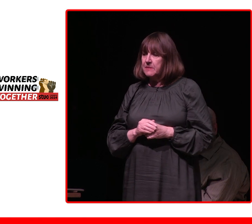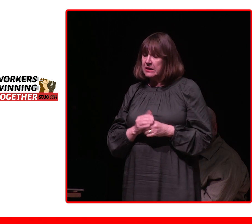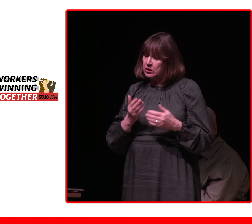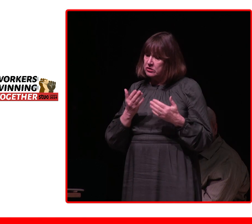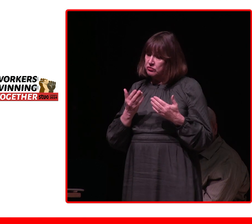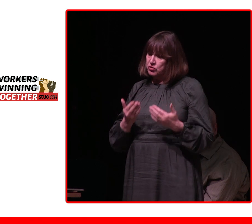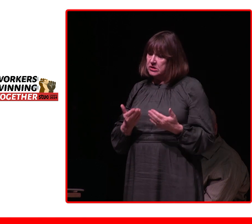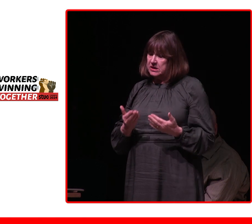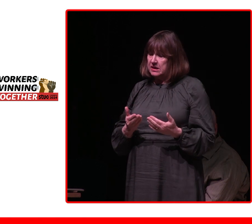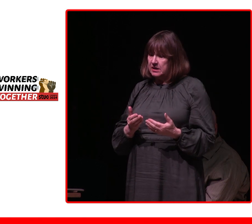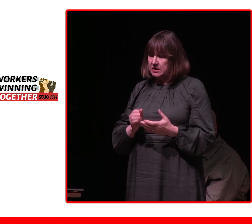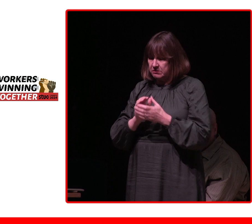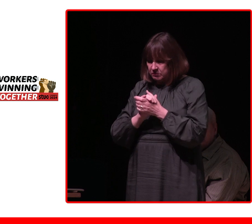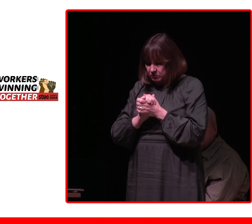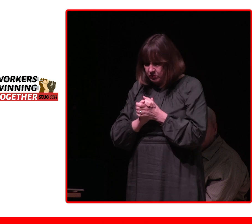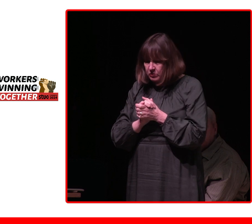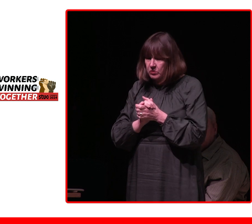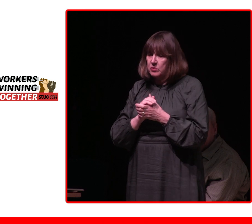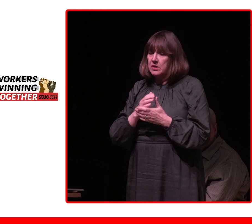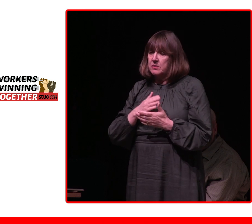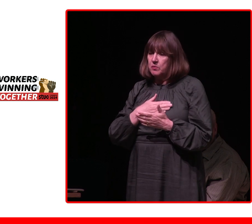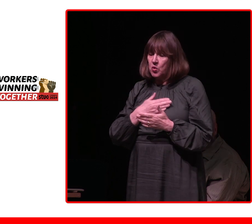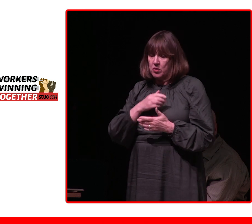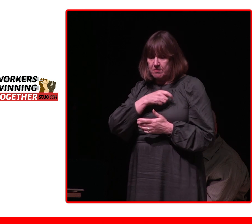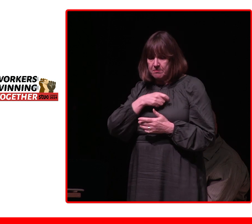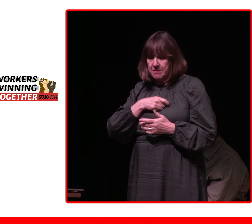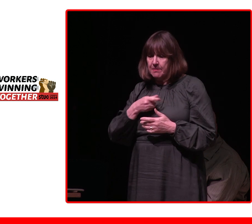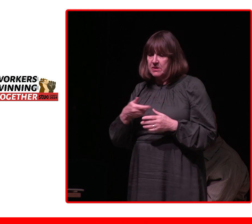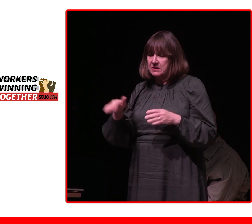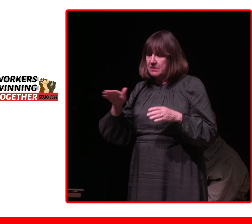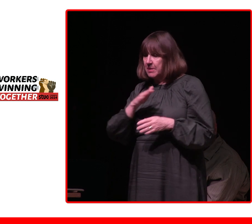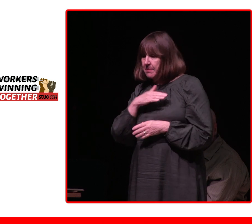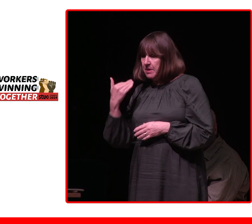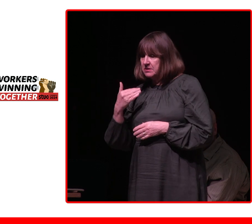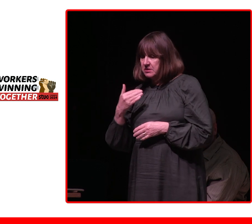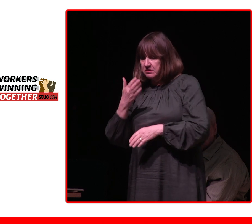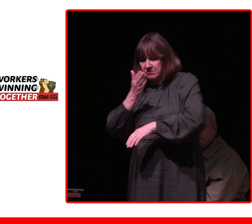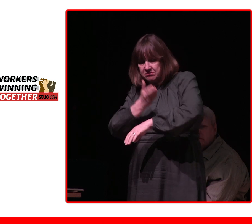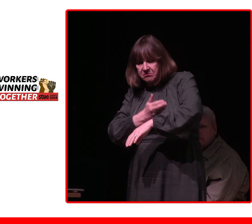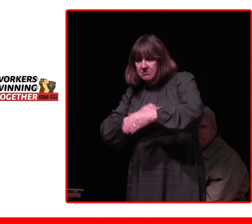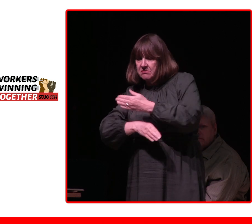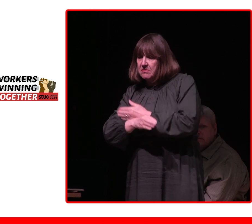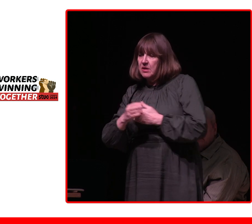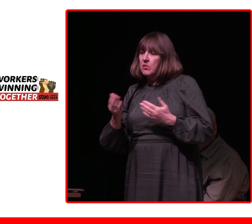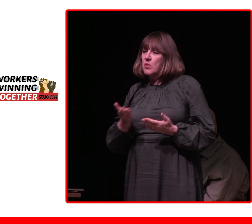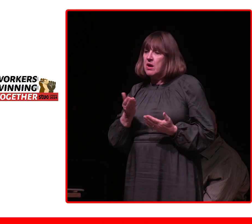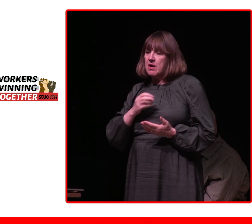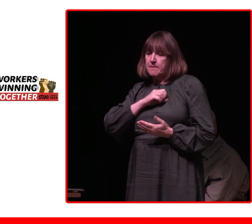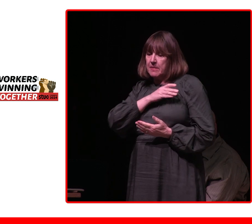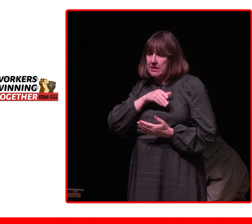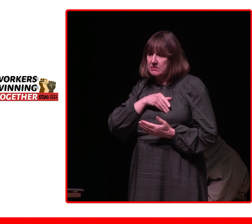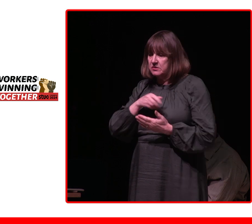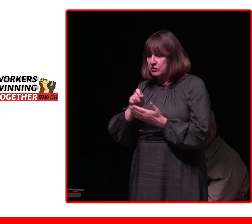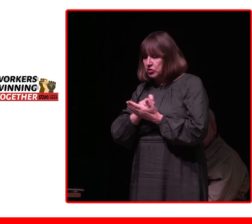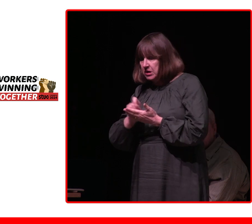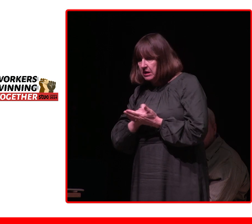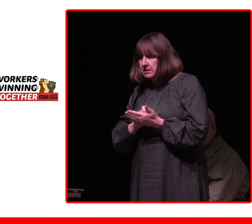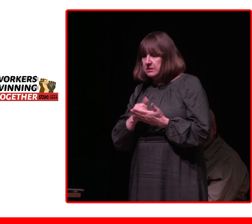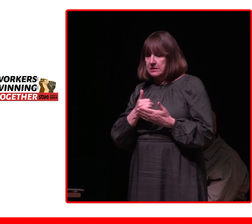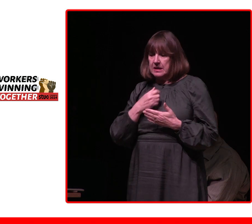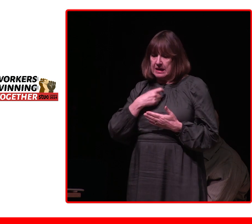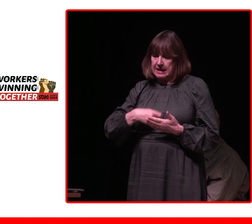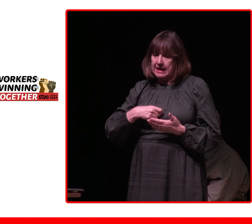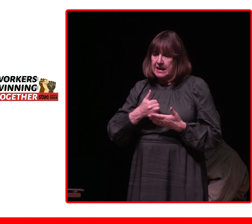we mourn our fellow workers, trade unionists, murdered and maimed in Palestine, journalists, aid